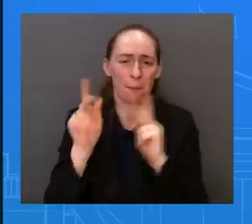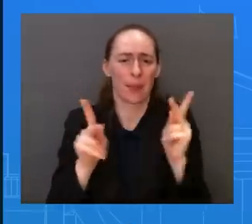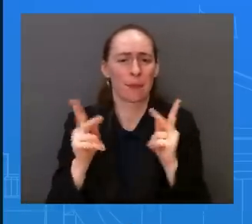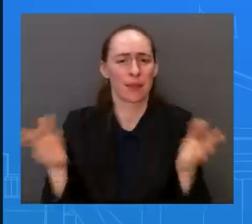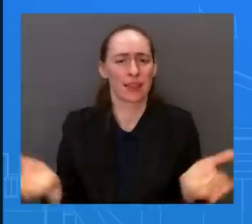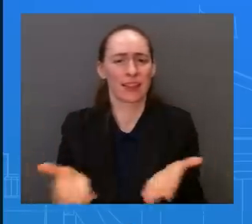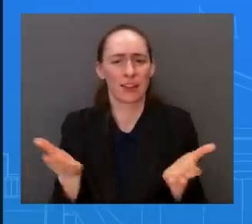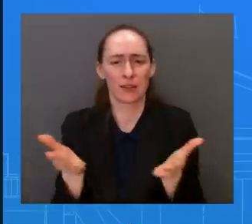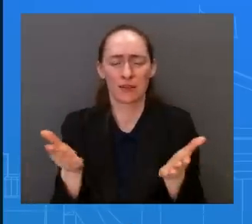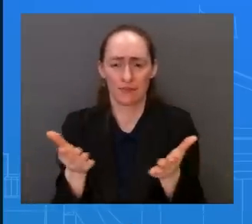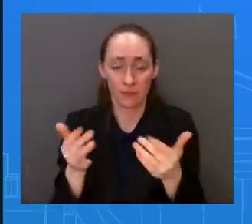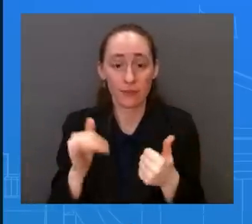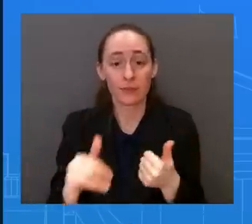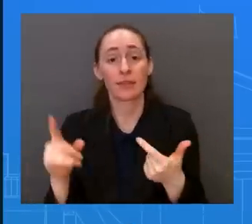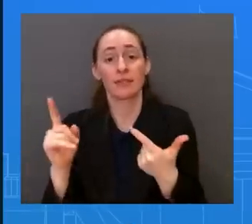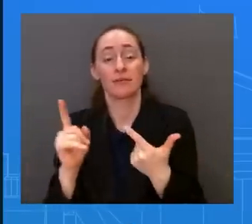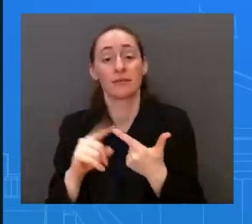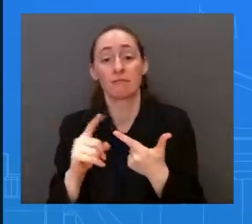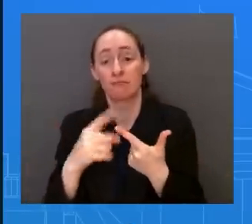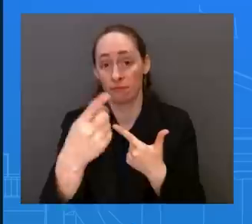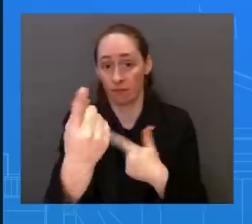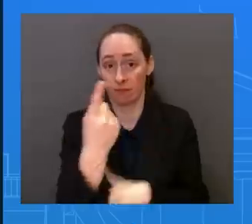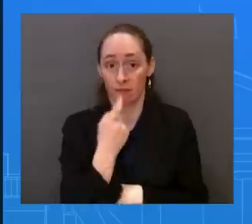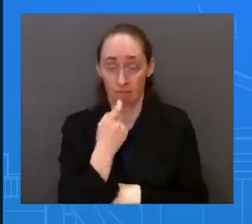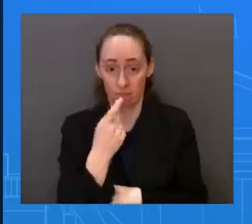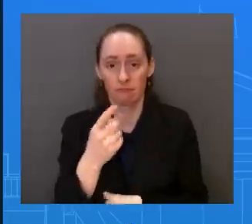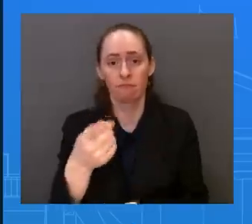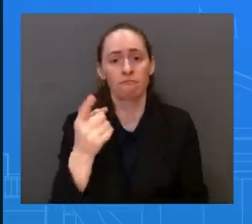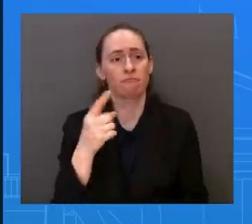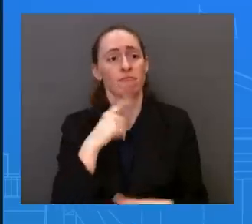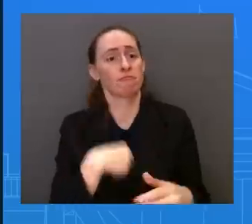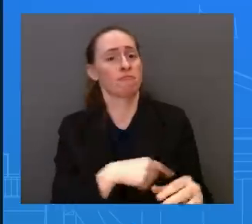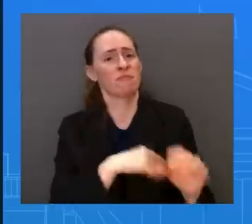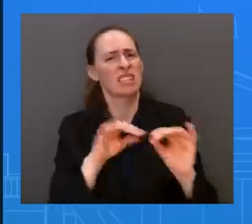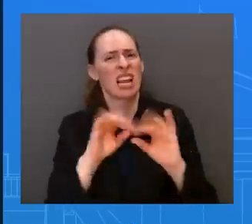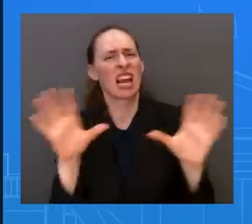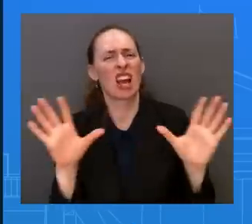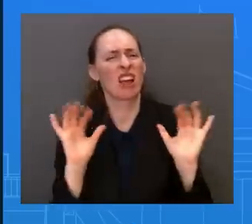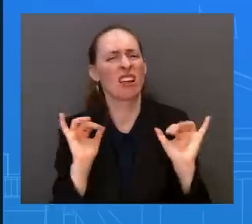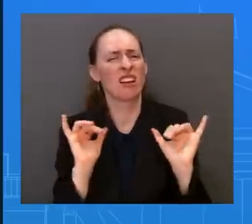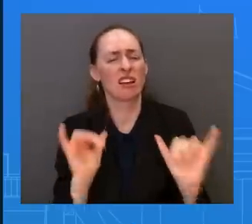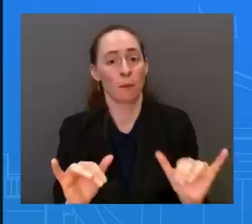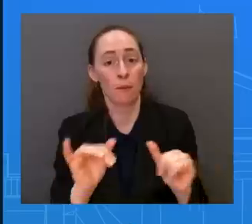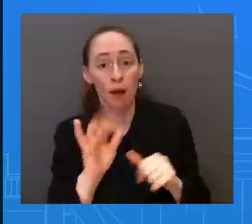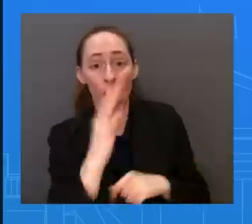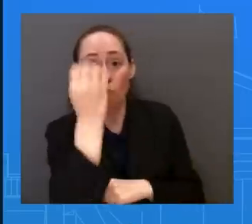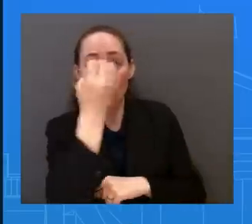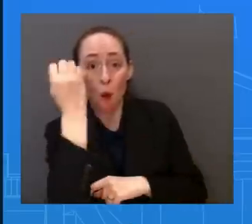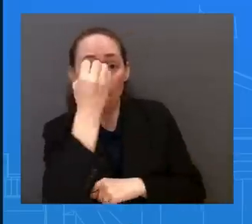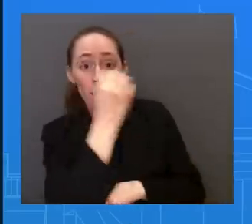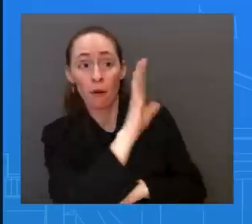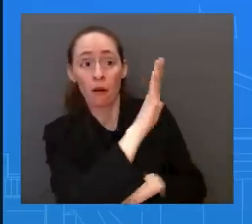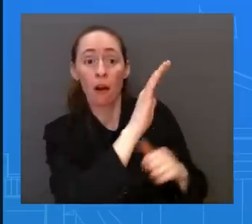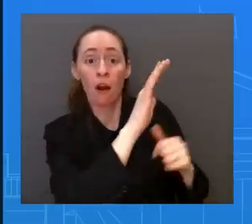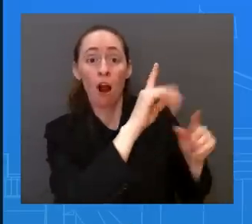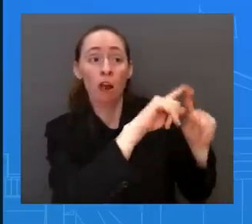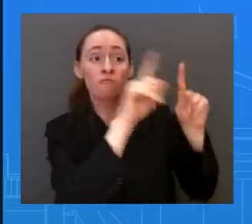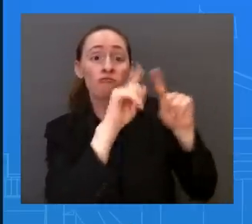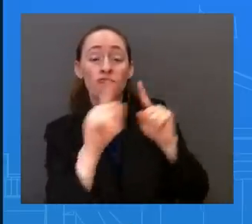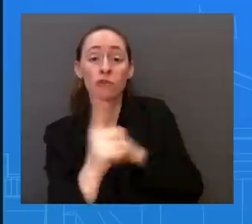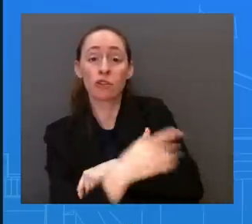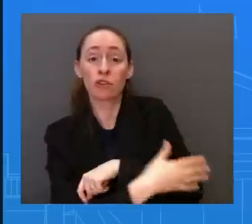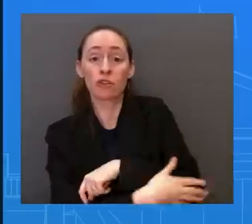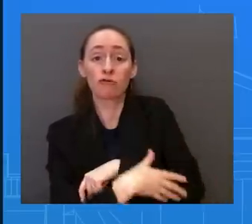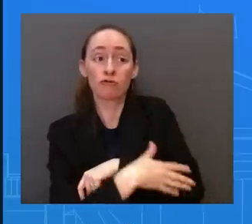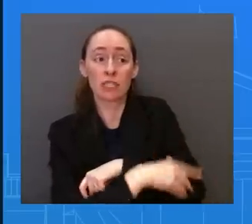our message is pretty clear, which is that Europe and other allied countries have nothing to fear from the Inflation Reduction Act and